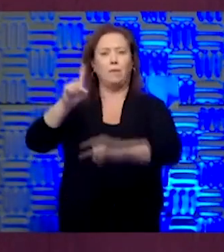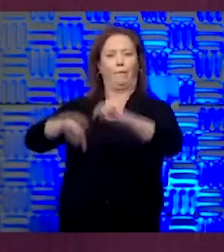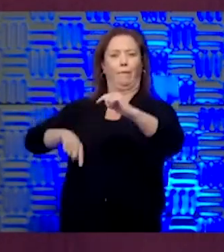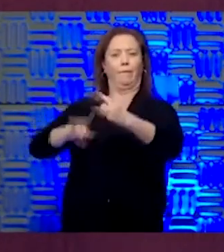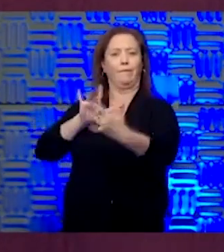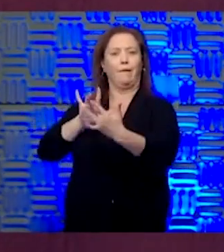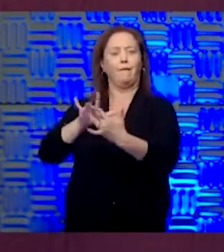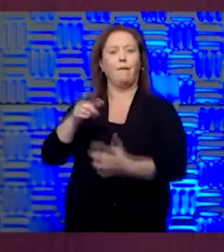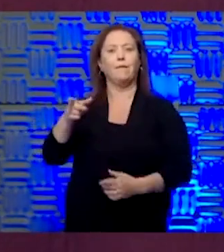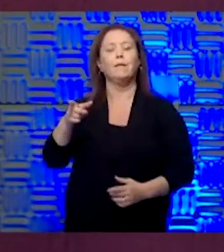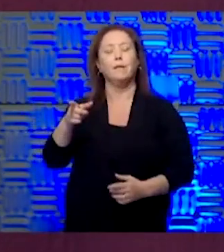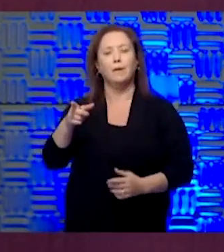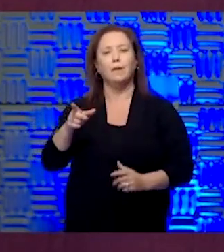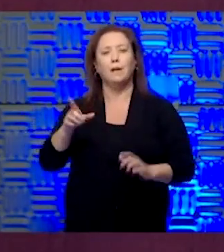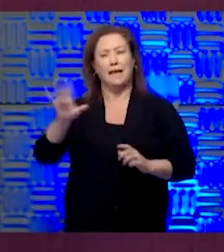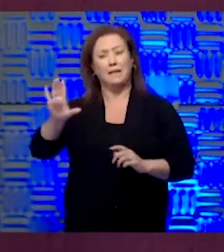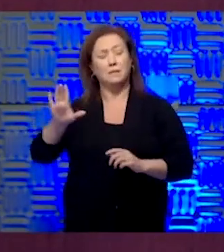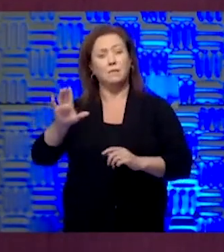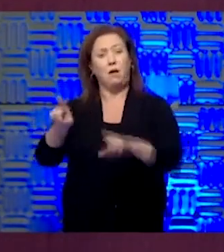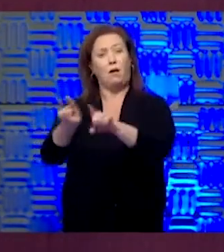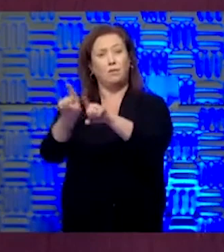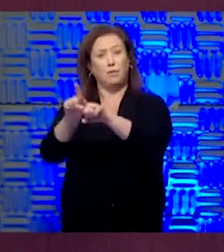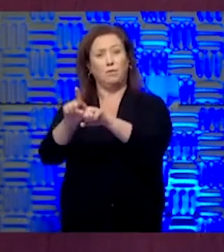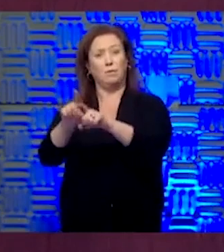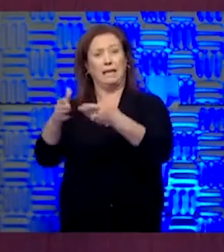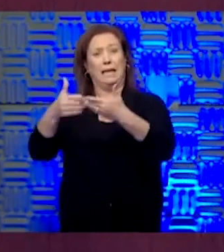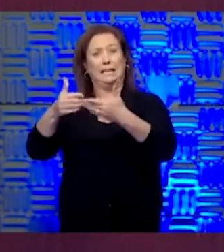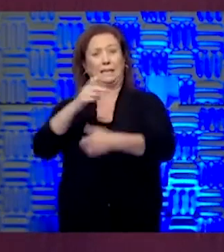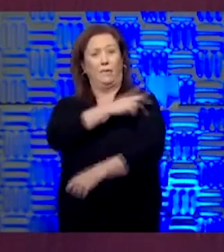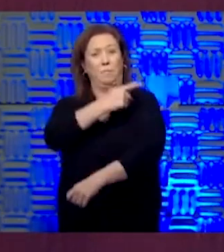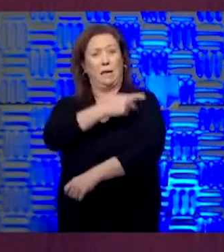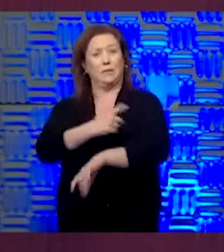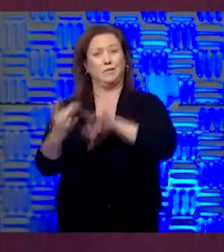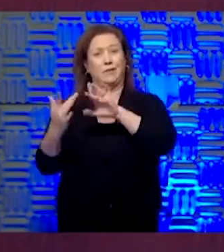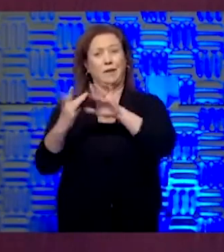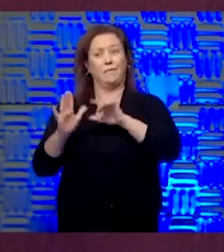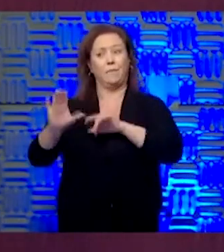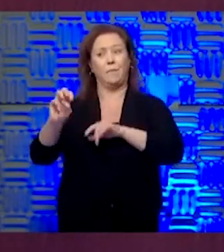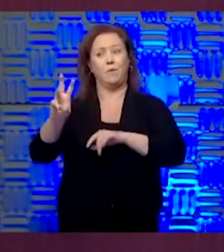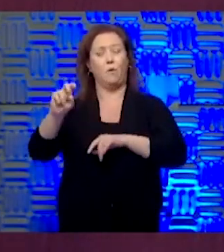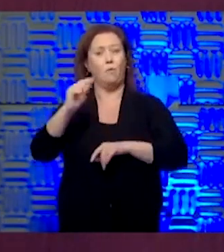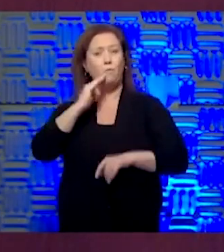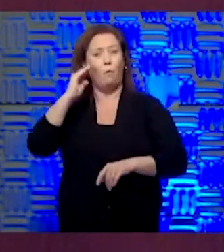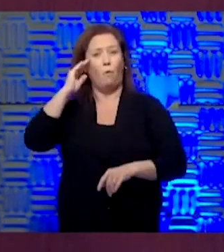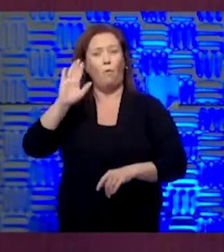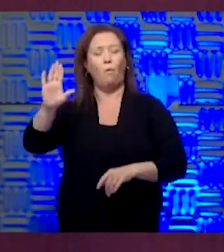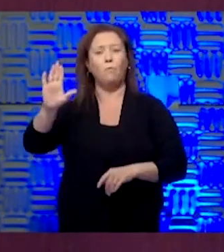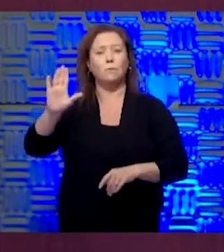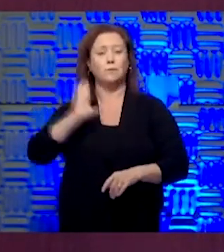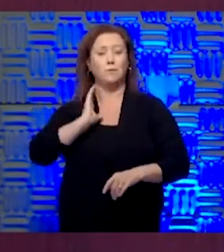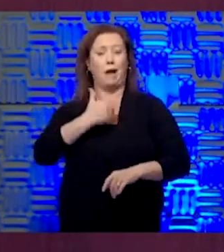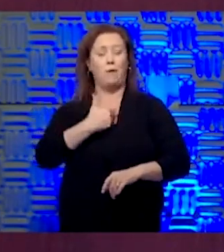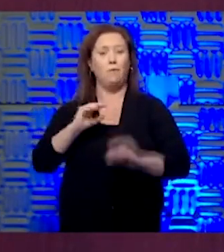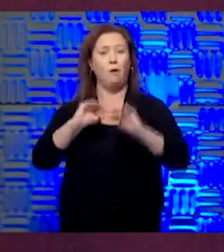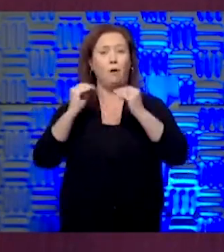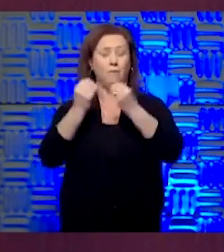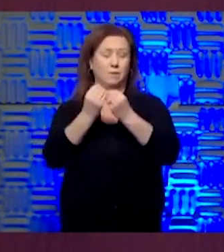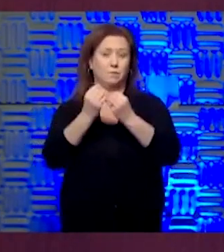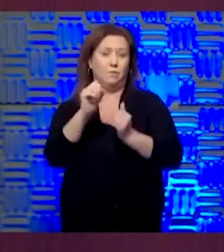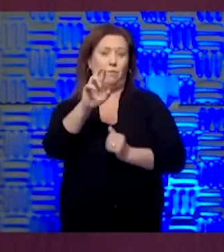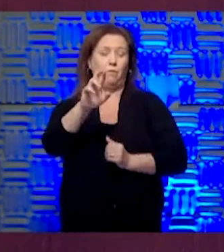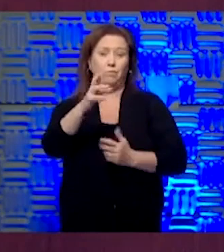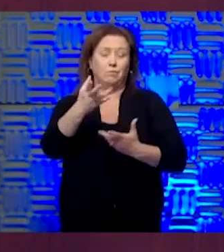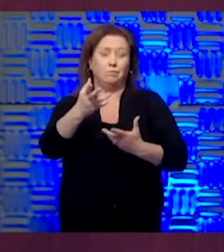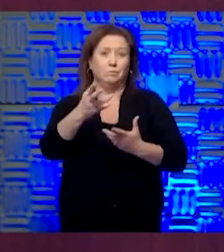to. And it's a way for them to connect fairly easily and conveniently from their own homes to either our physician offices or even our